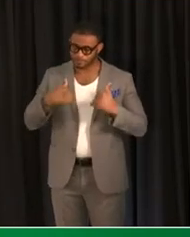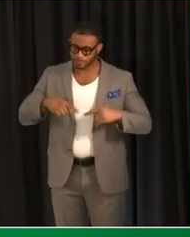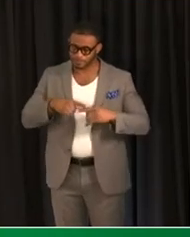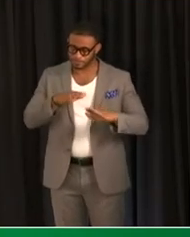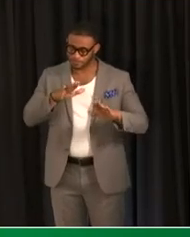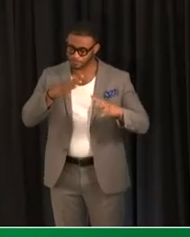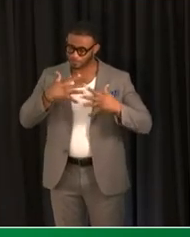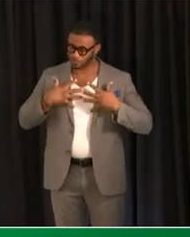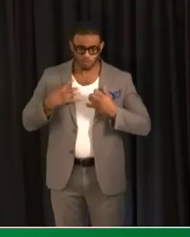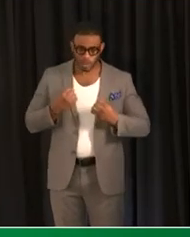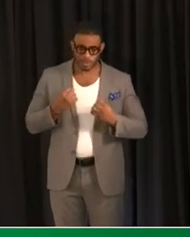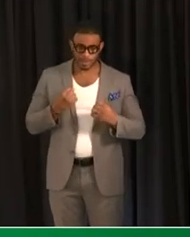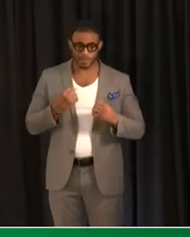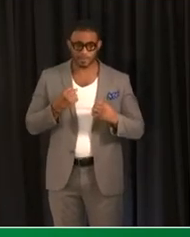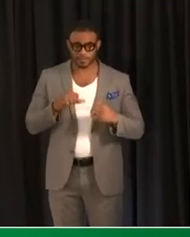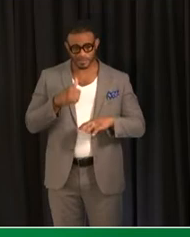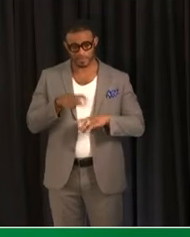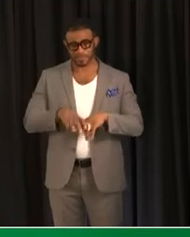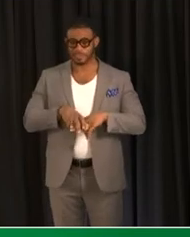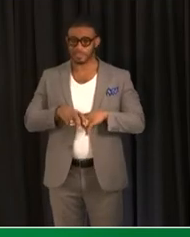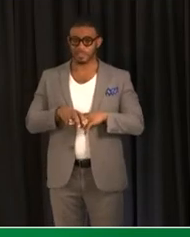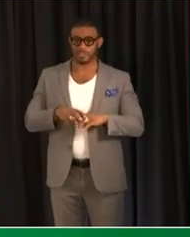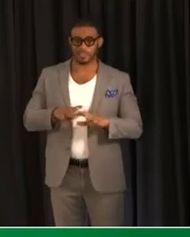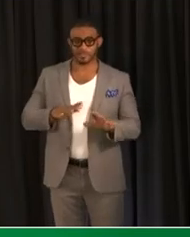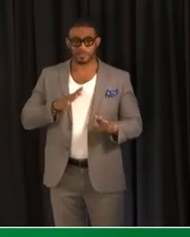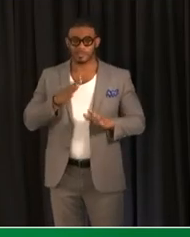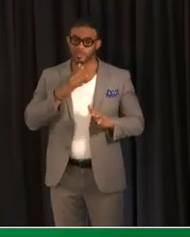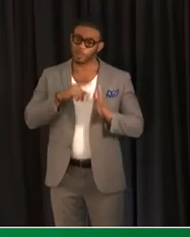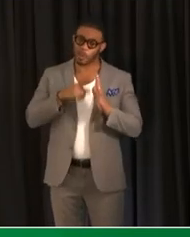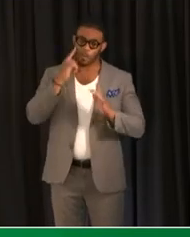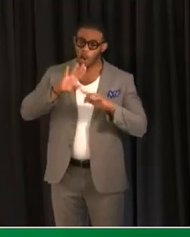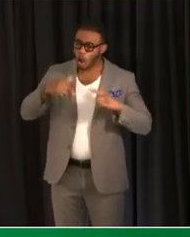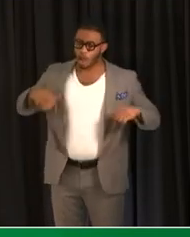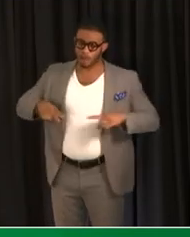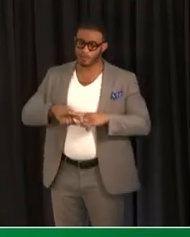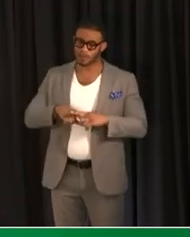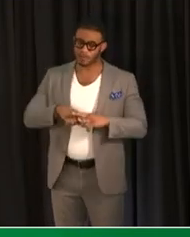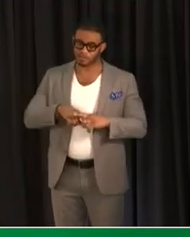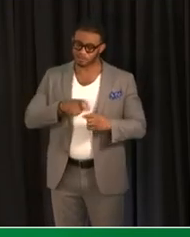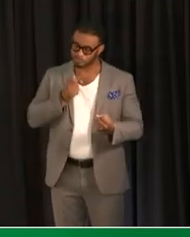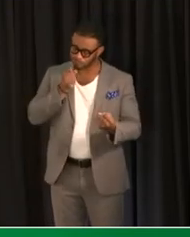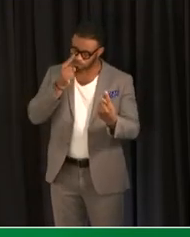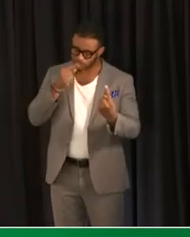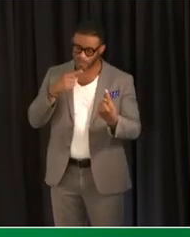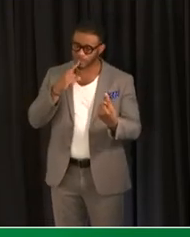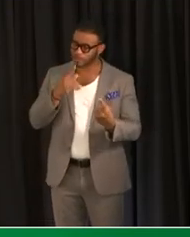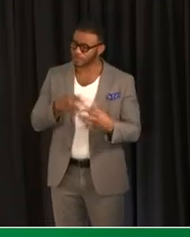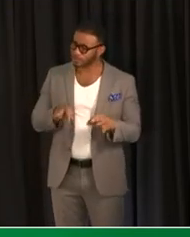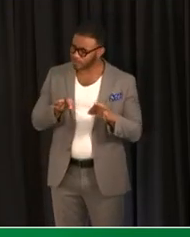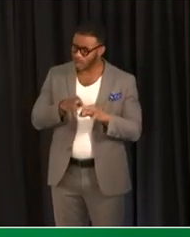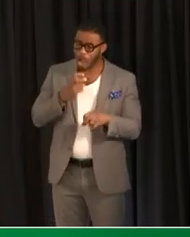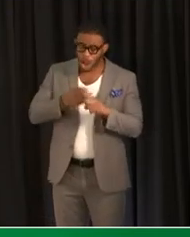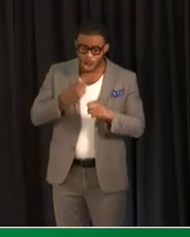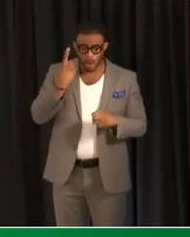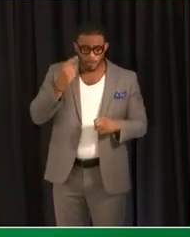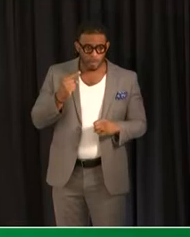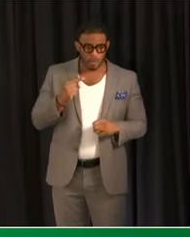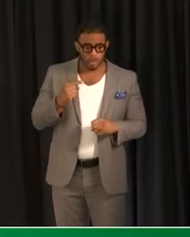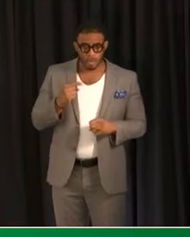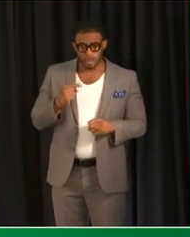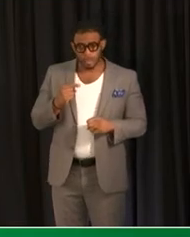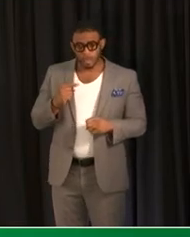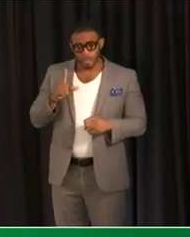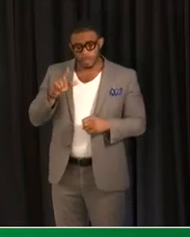for just being brave and sitting there speaking for all of us. I know it's been really especially hard